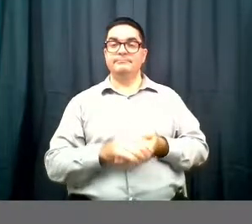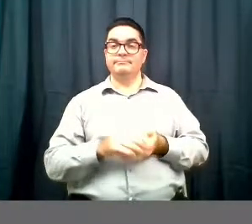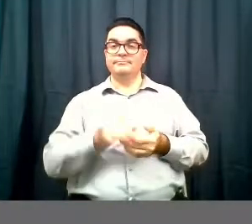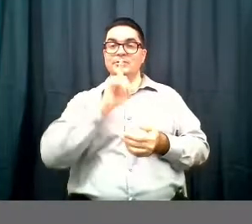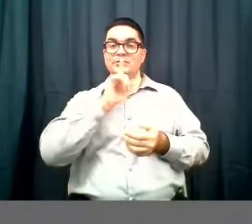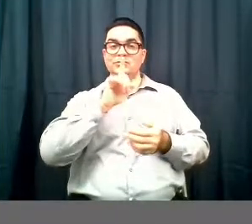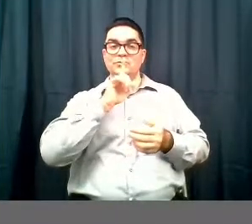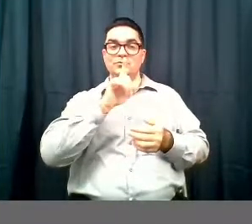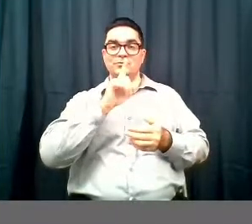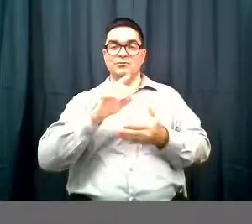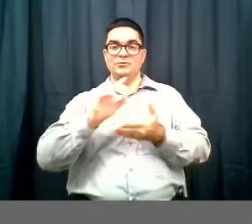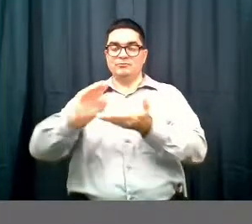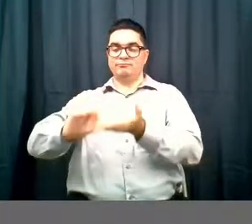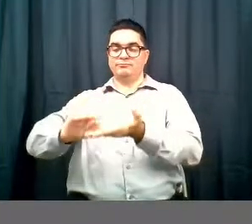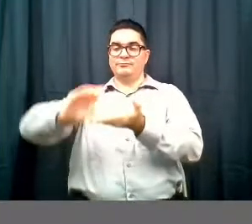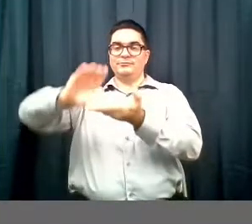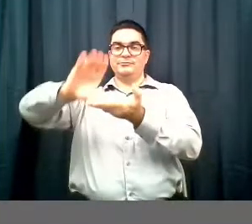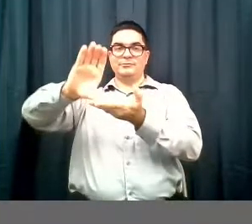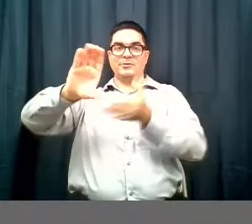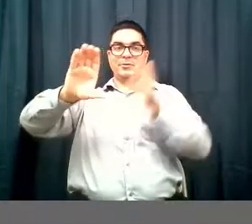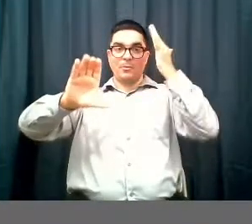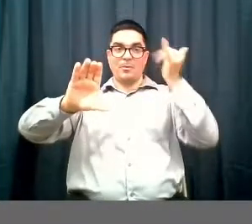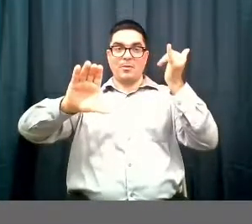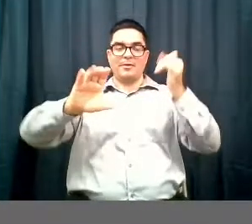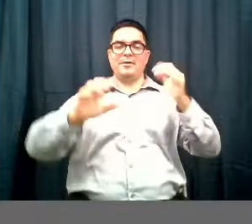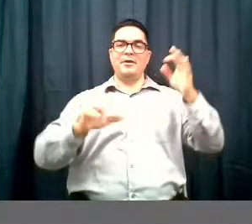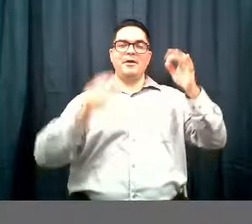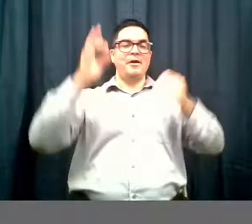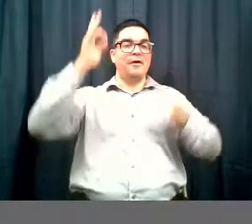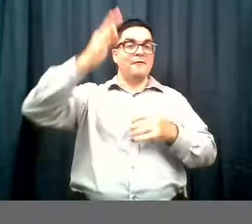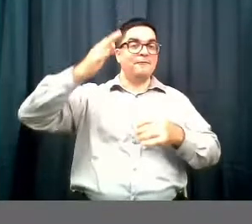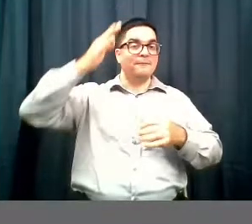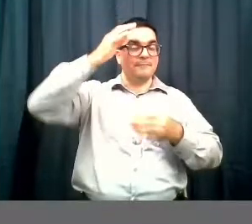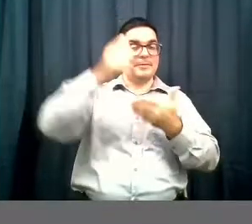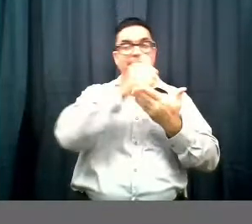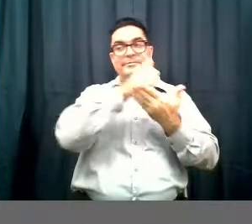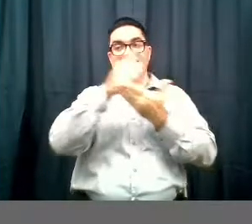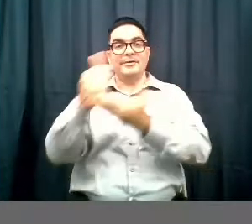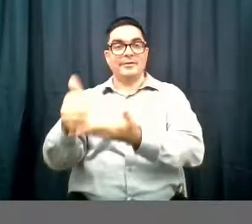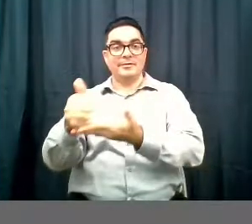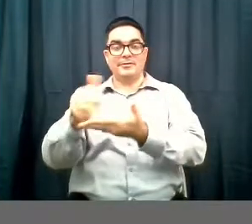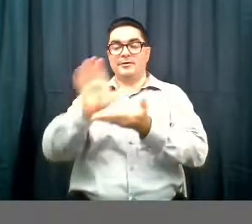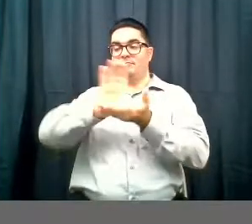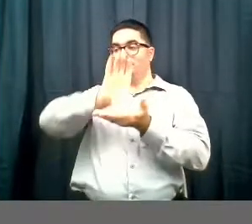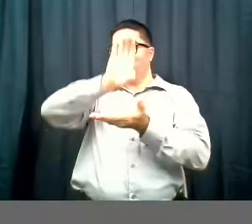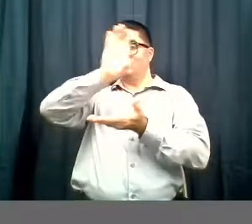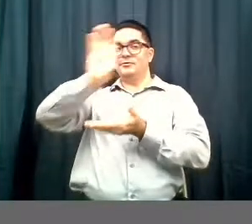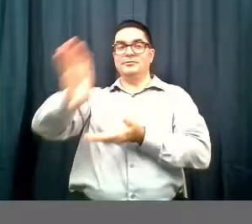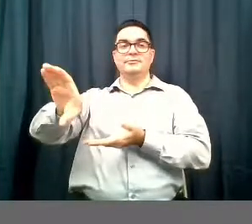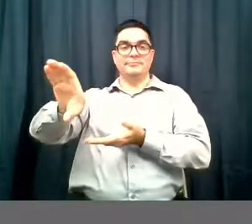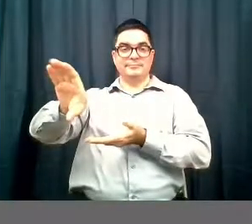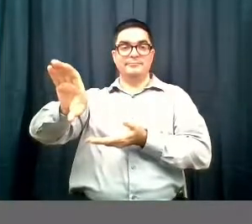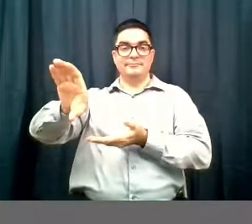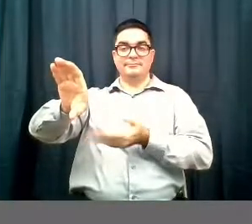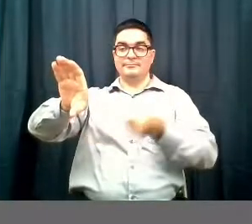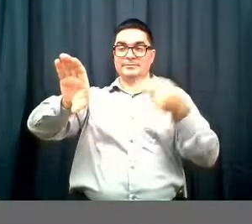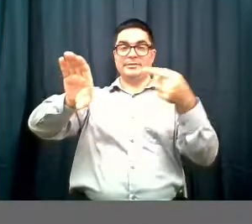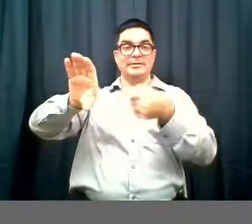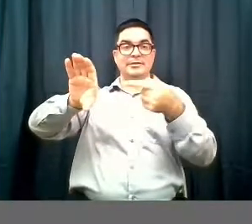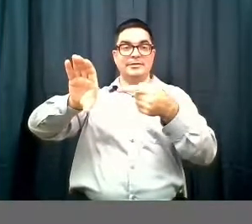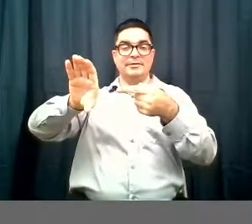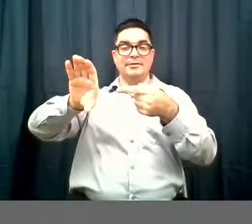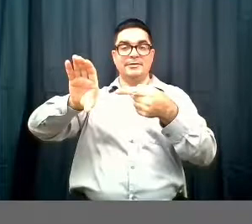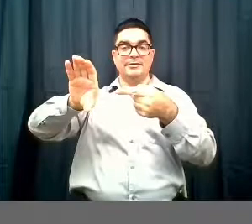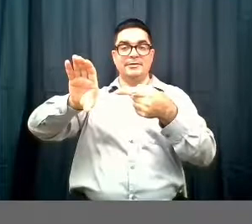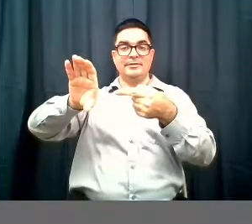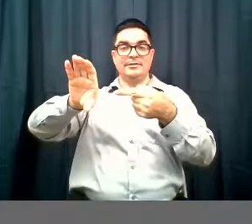that important stimulus role in the economy. Without those funds, which were uncertain when we made the initial projections, the original estimates would have